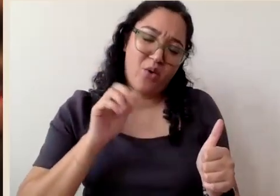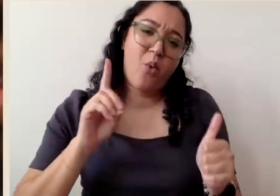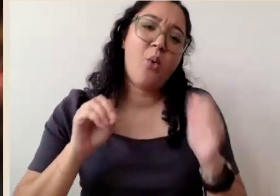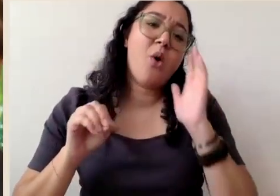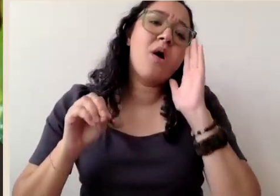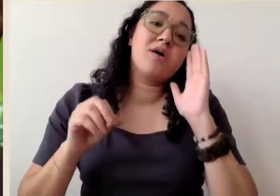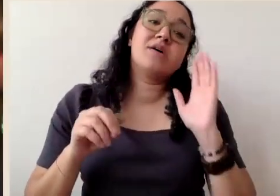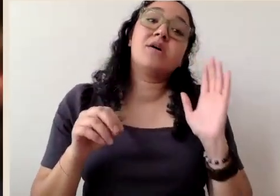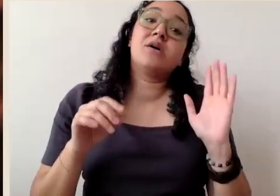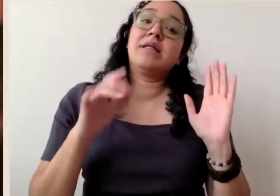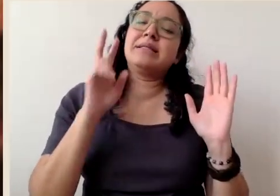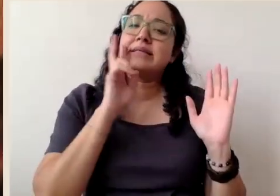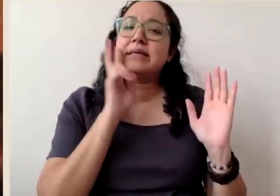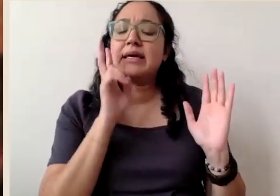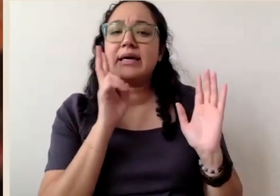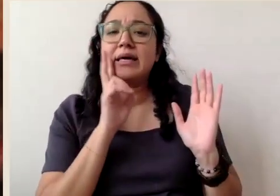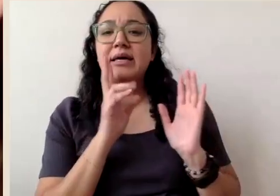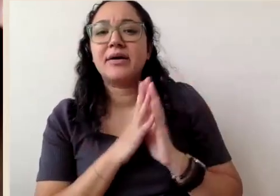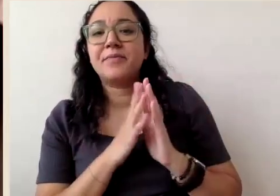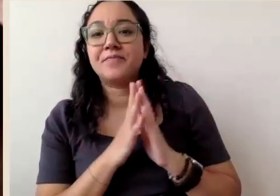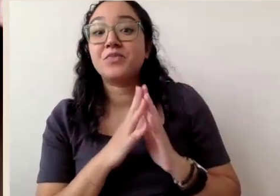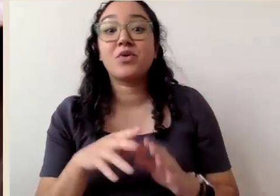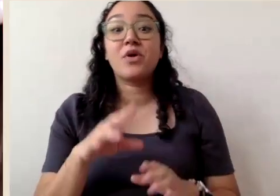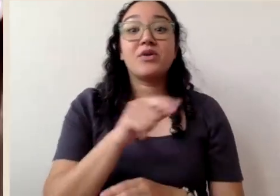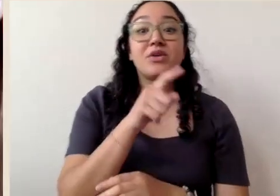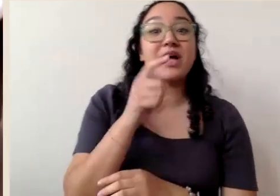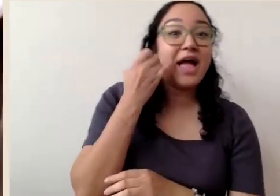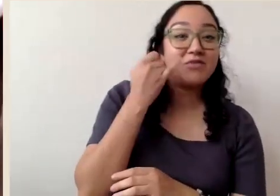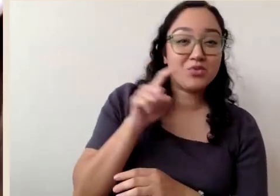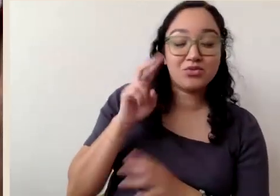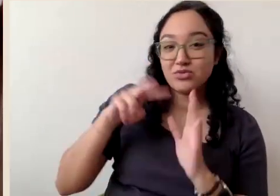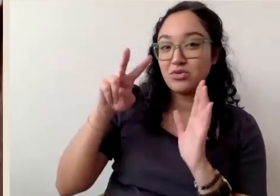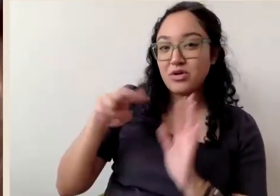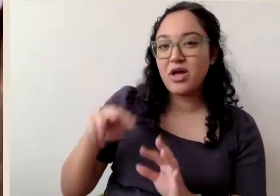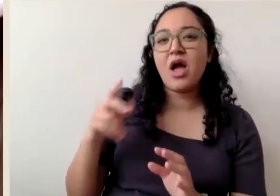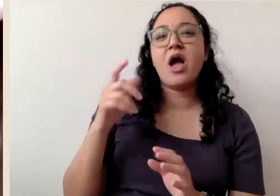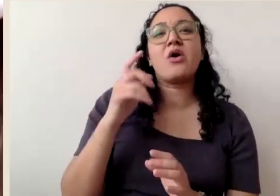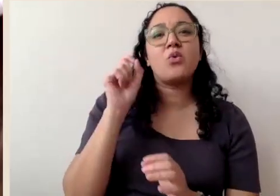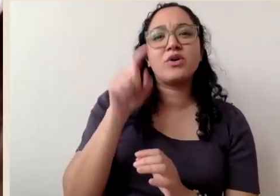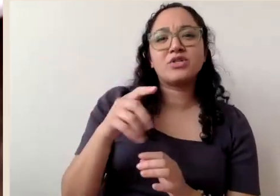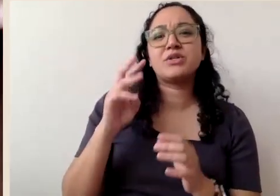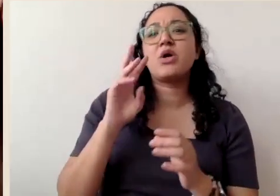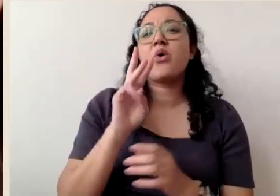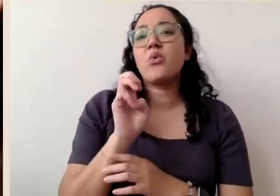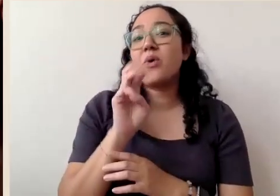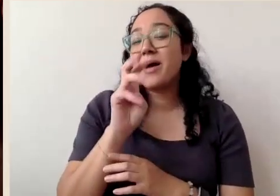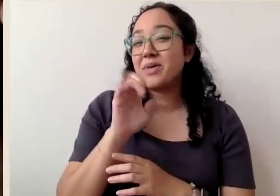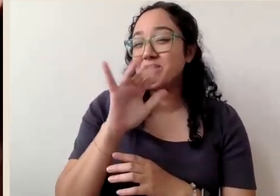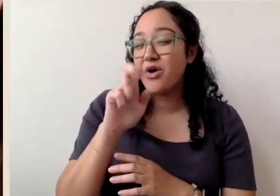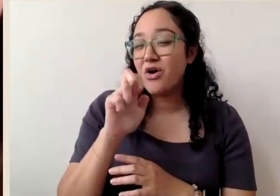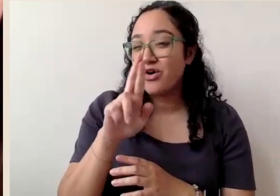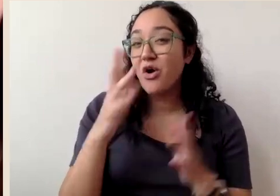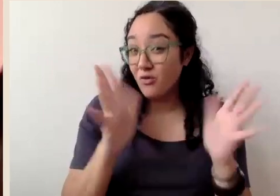Let's see here. Well, you look for one. There was a question about if the webinar is over. The webinar